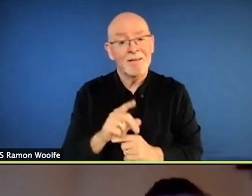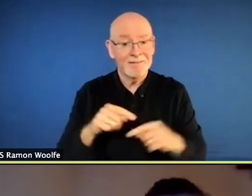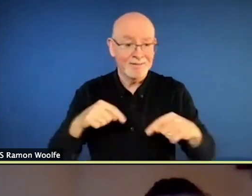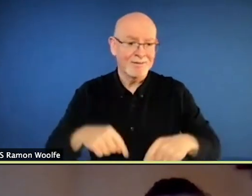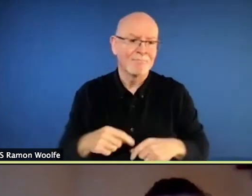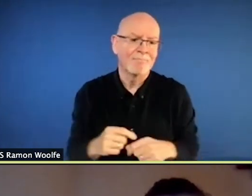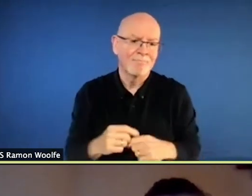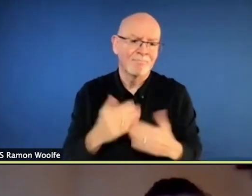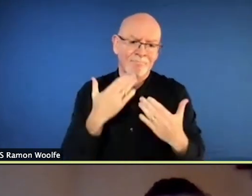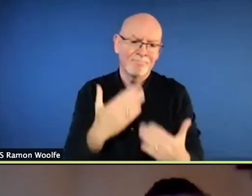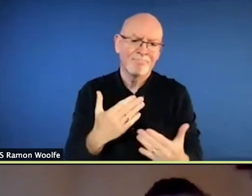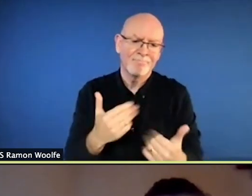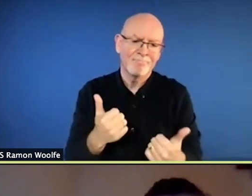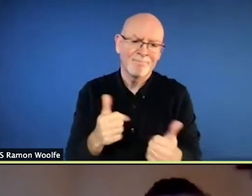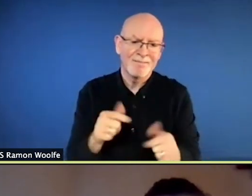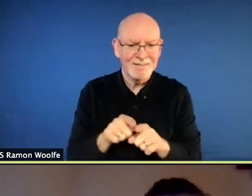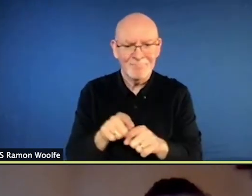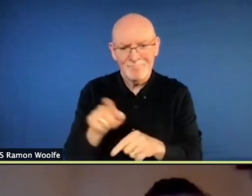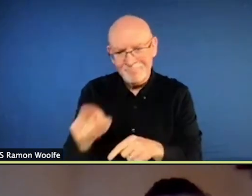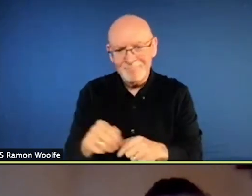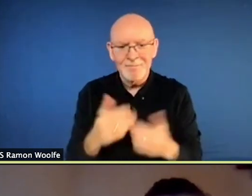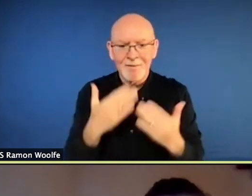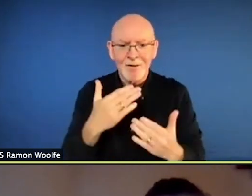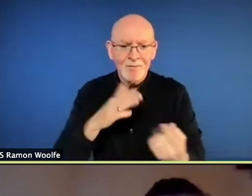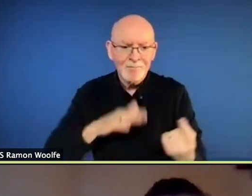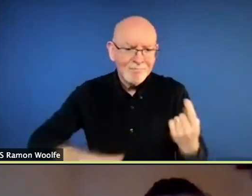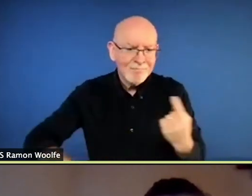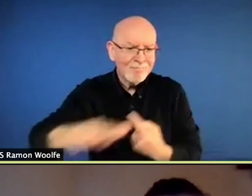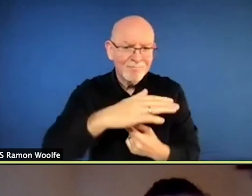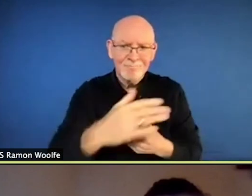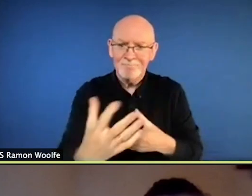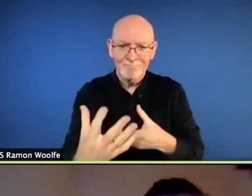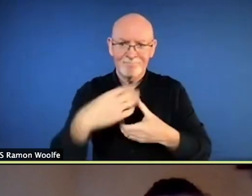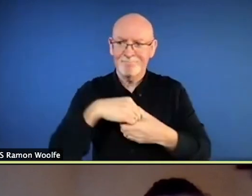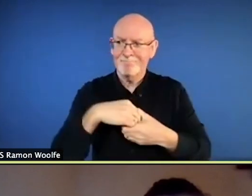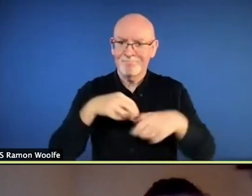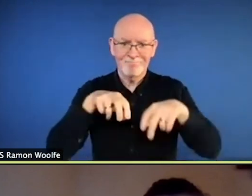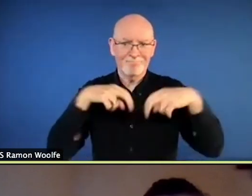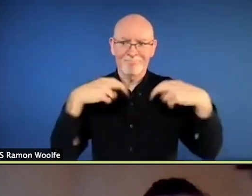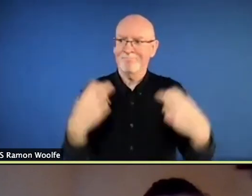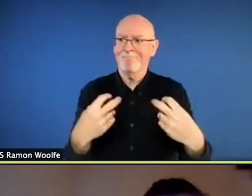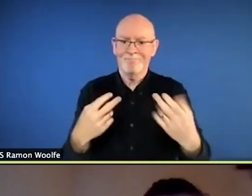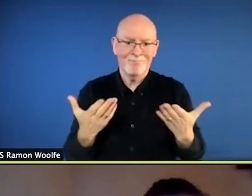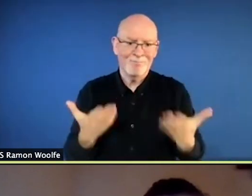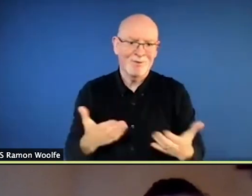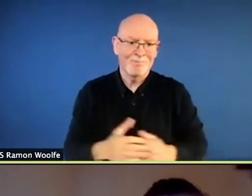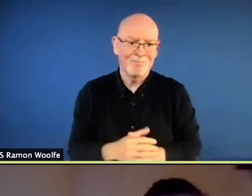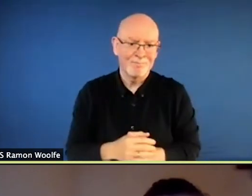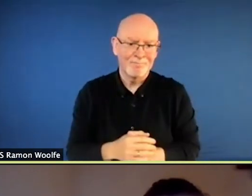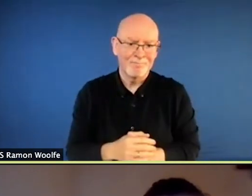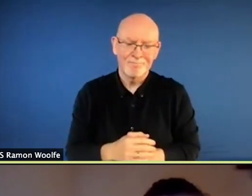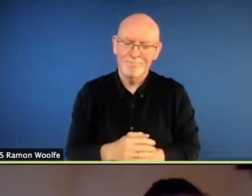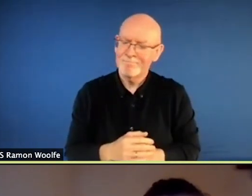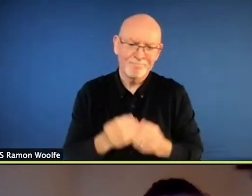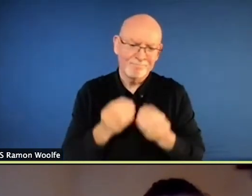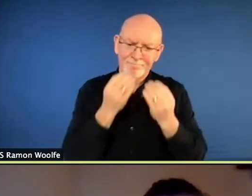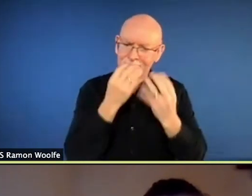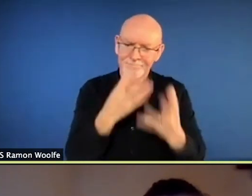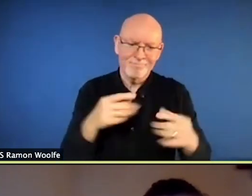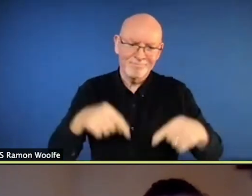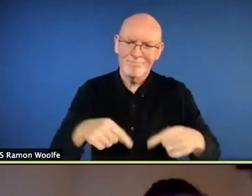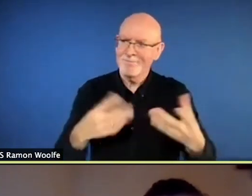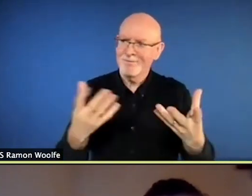us. So that's it. Thanks to everyone for their active participation. It's been